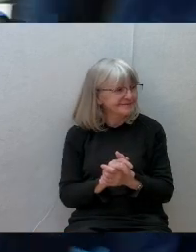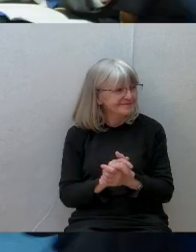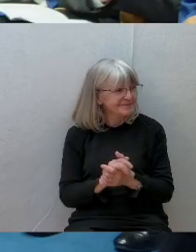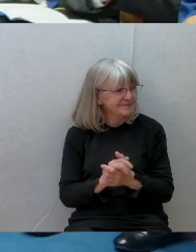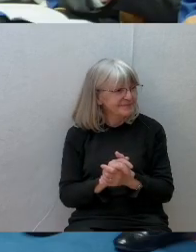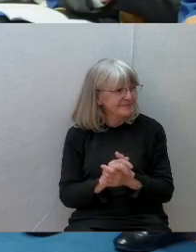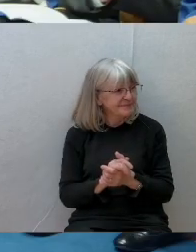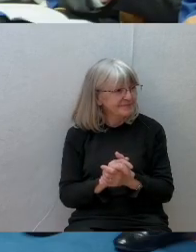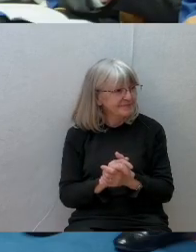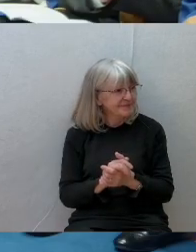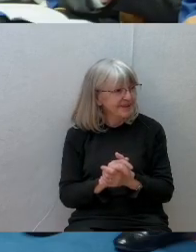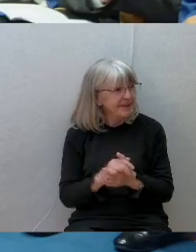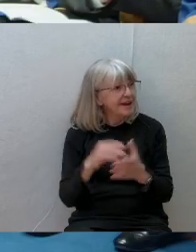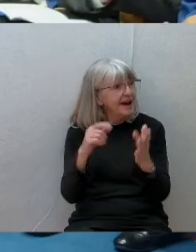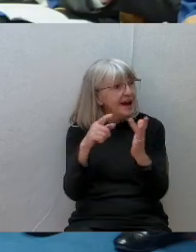Imesha Siriwardena.